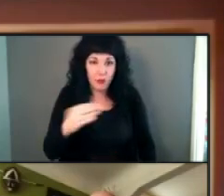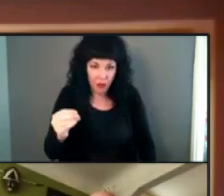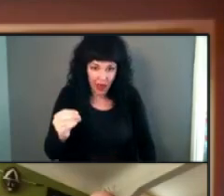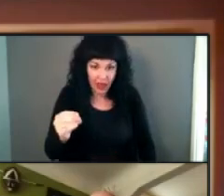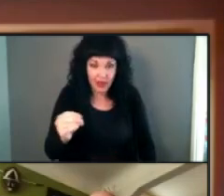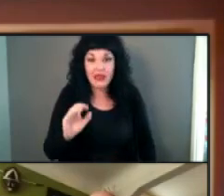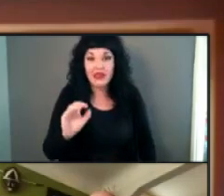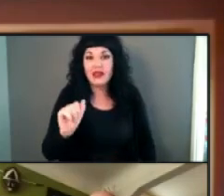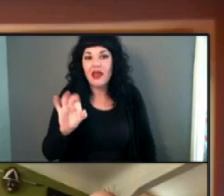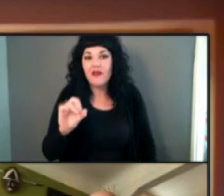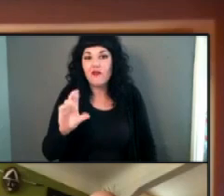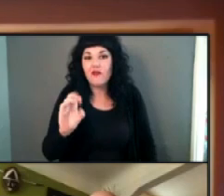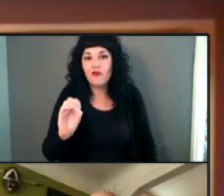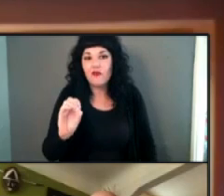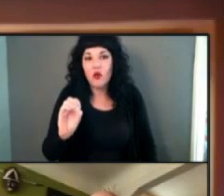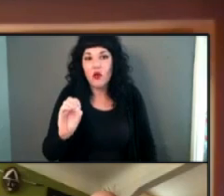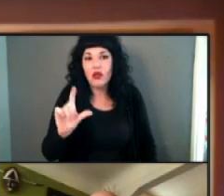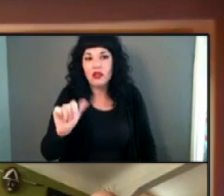University. Ozzy.